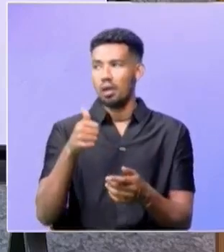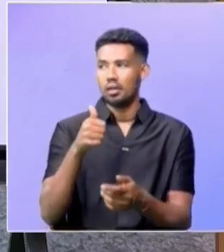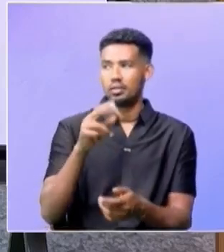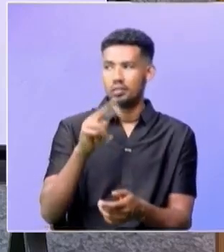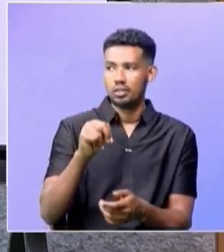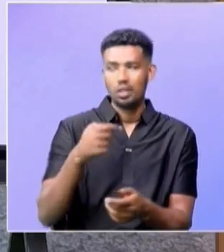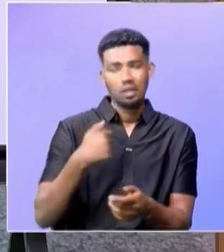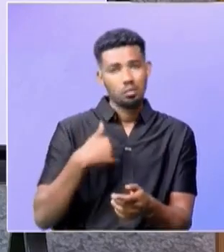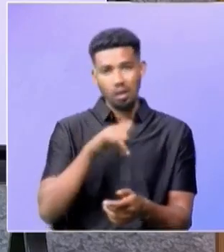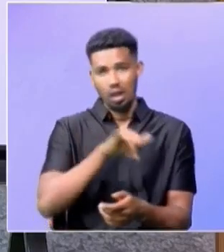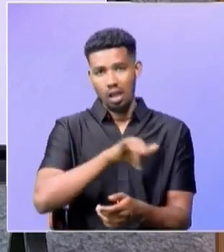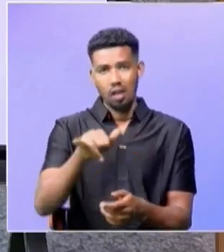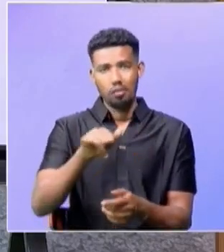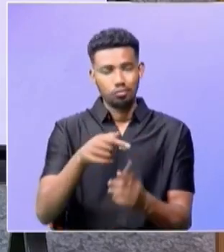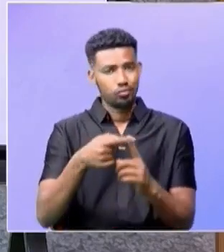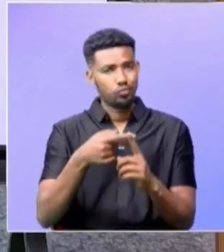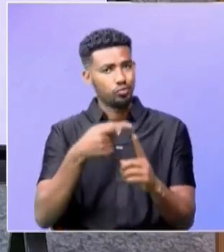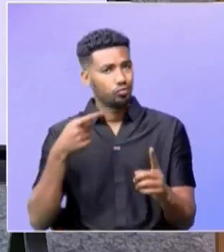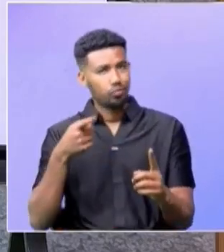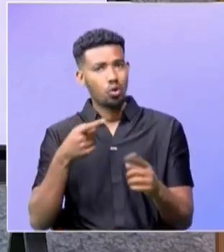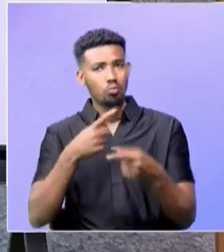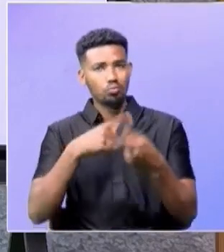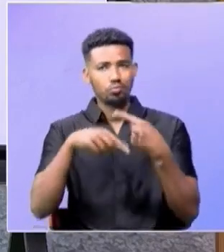too. Means I am